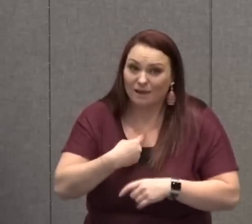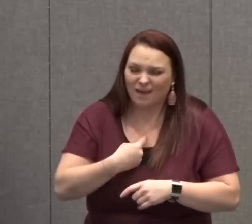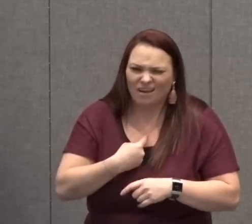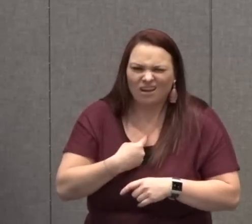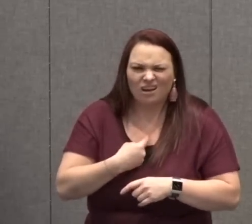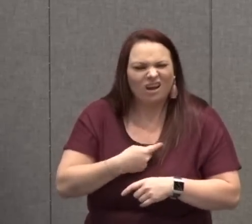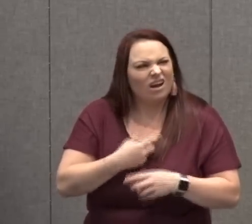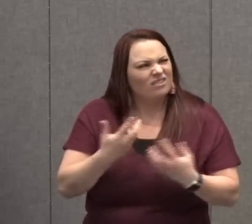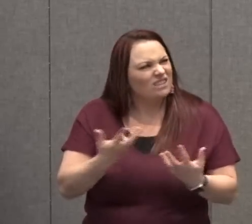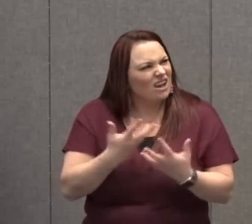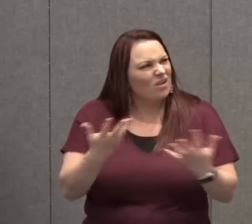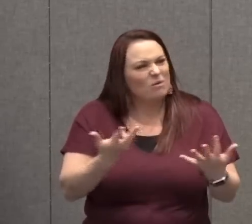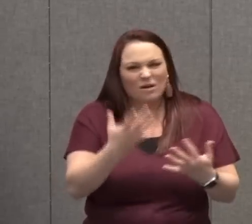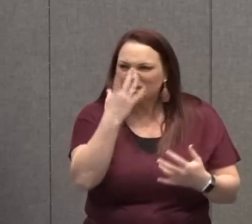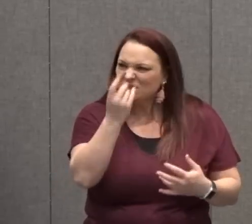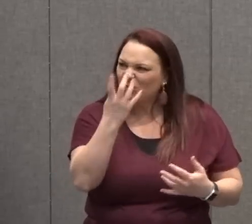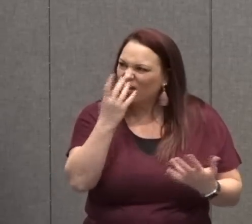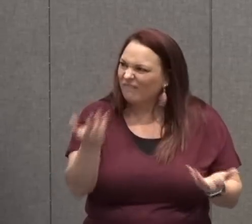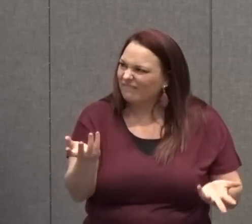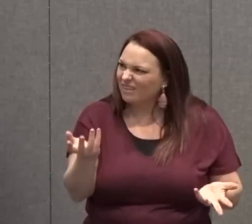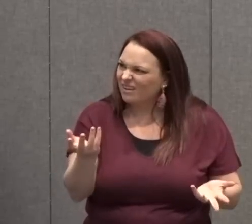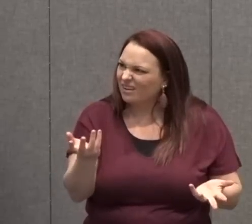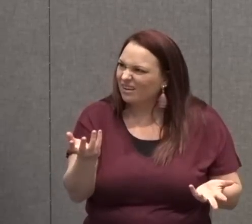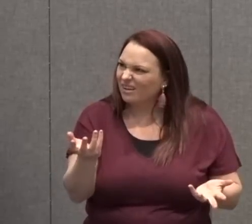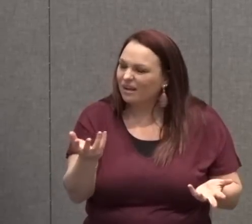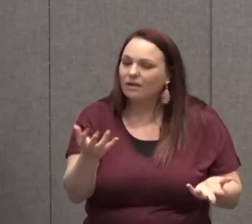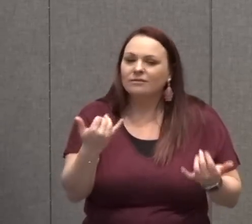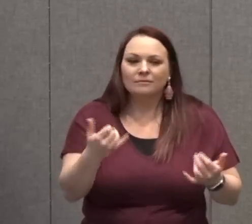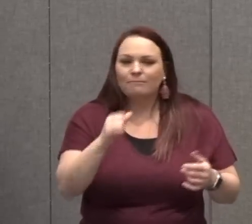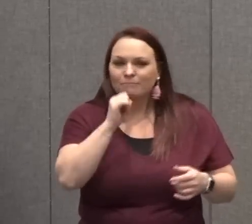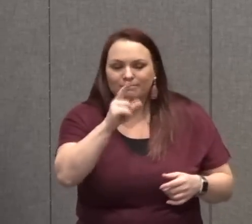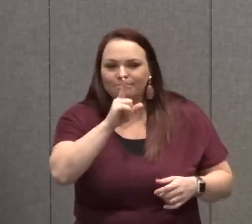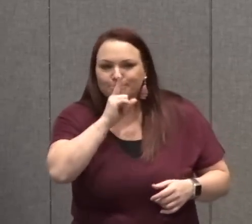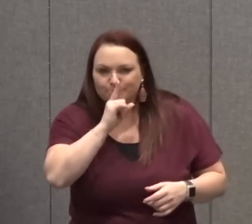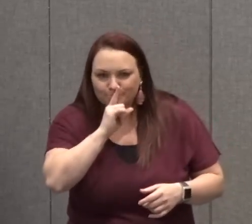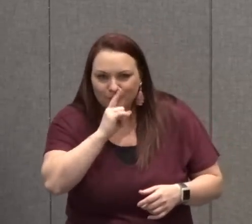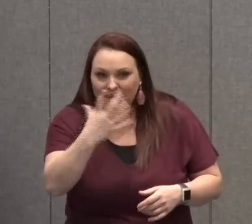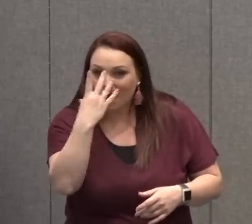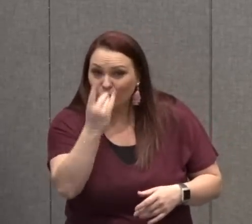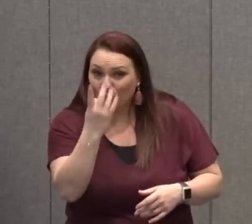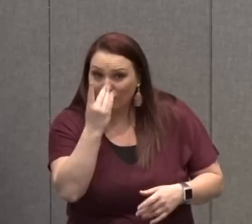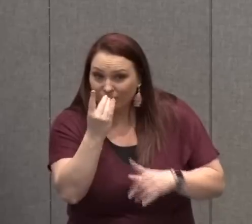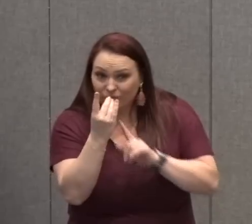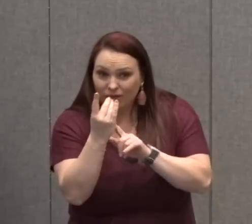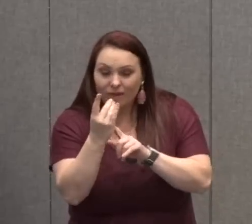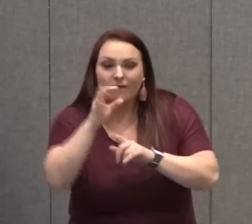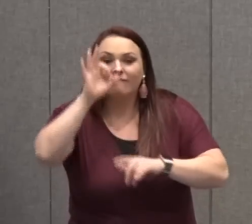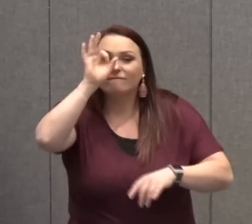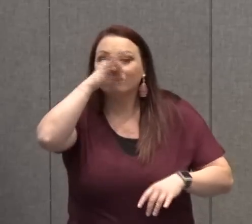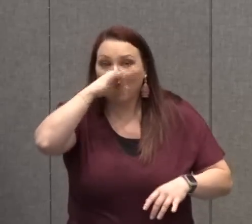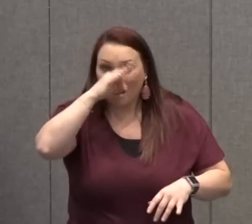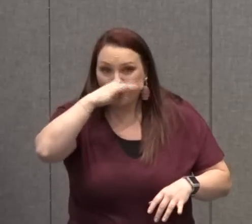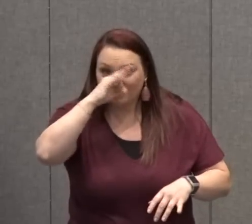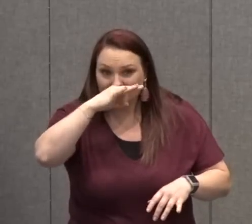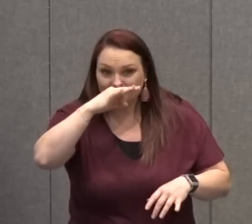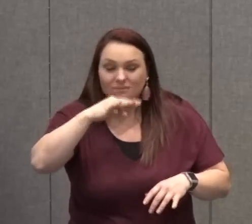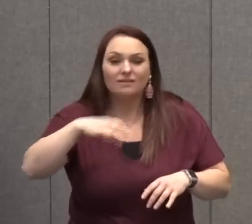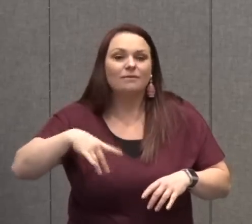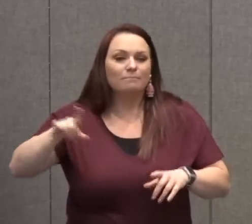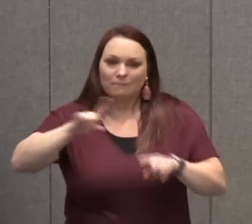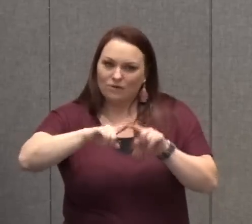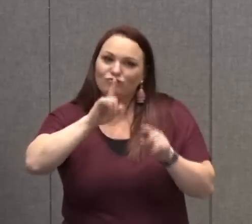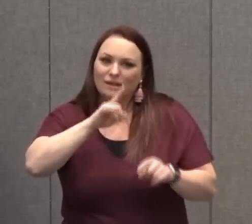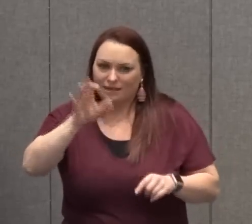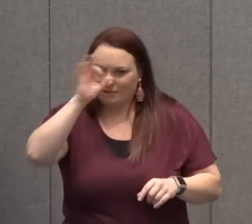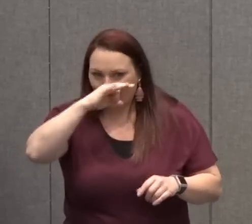I was like what was the wolf mom oh okay she thought the wolf was the fox the fox was the wolf oh